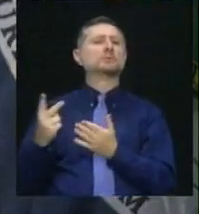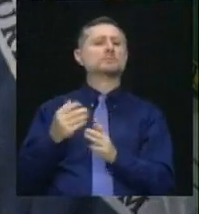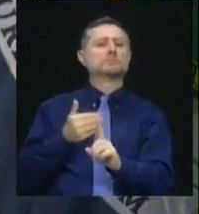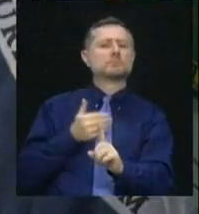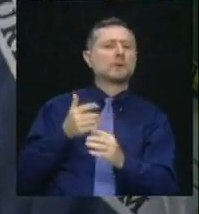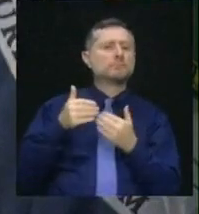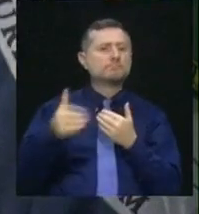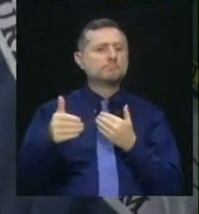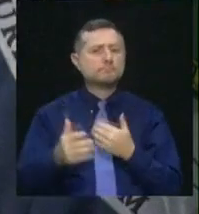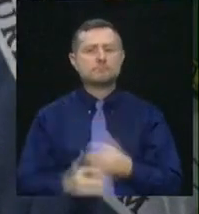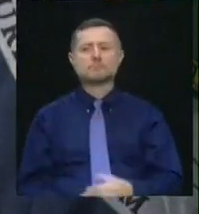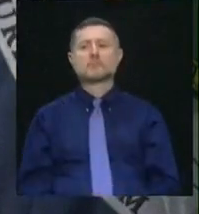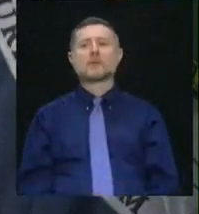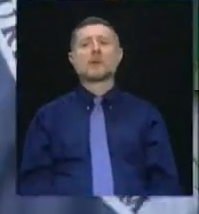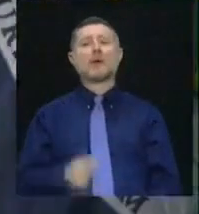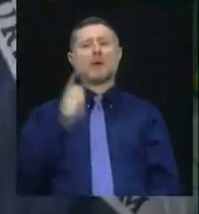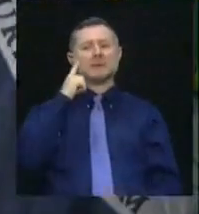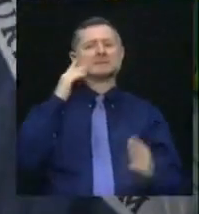I expect I will.